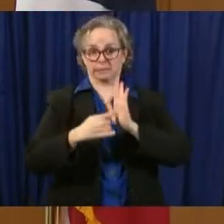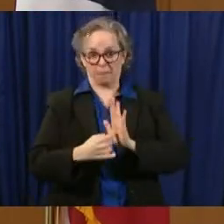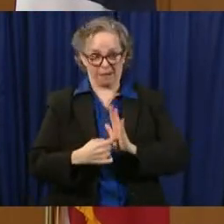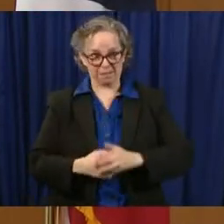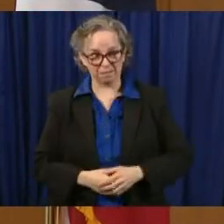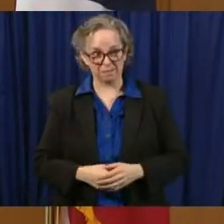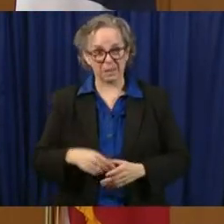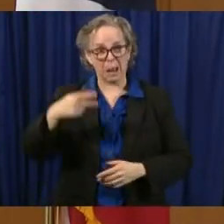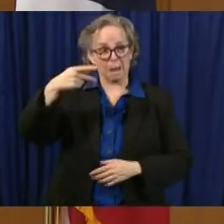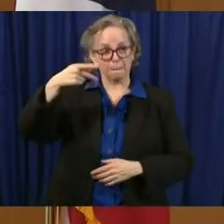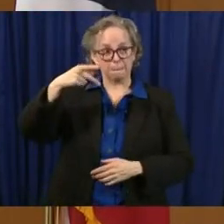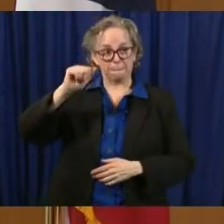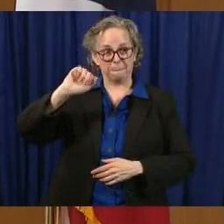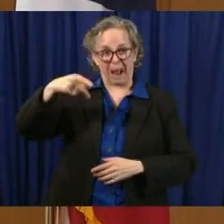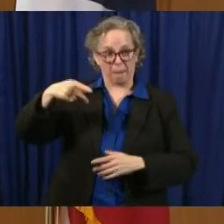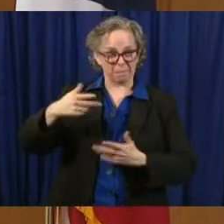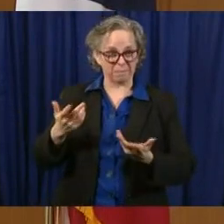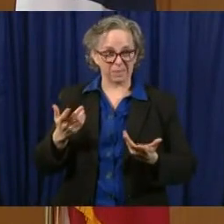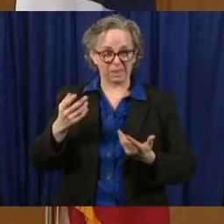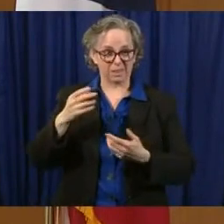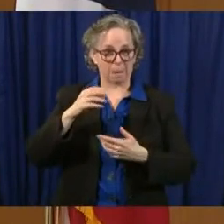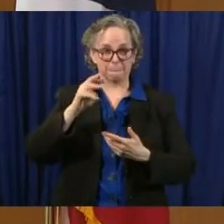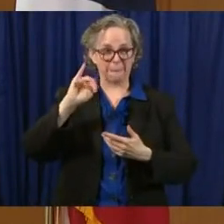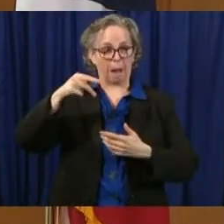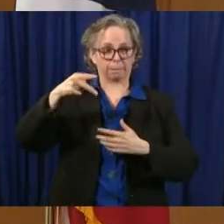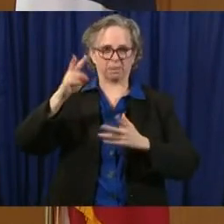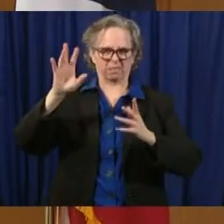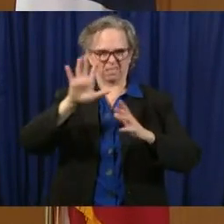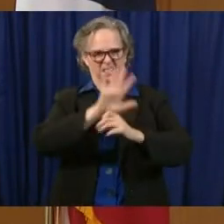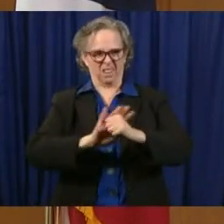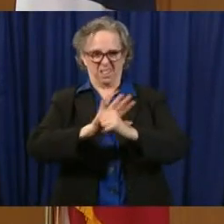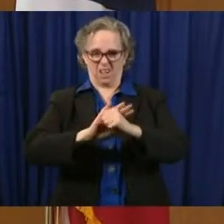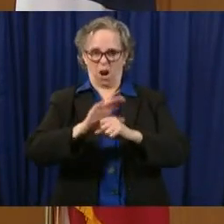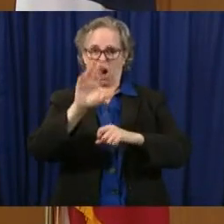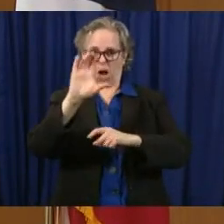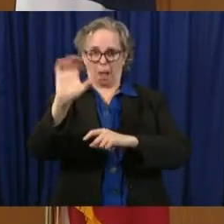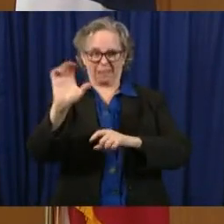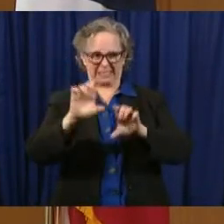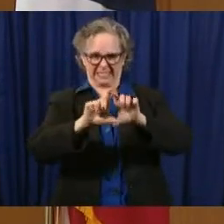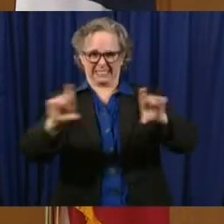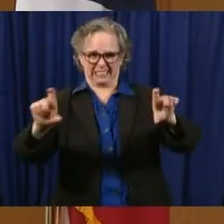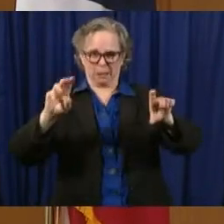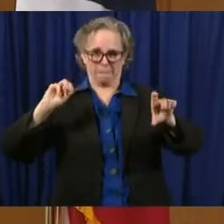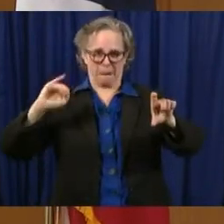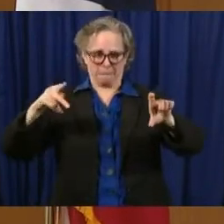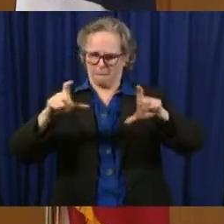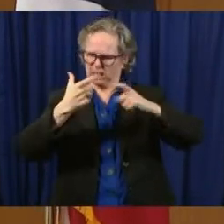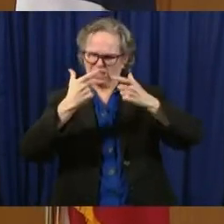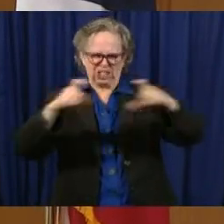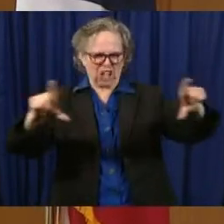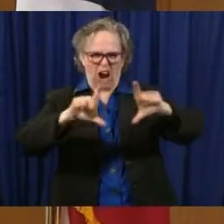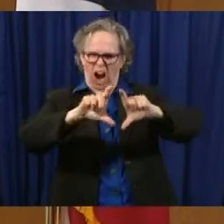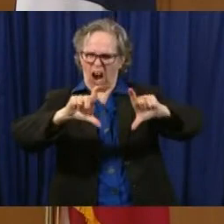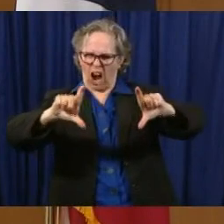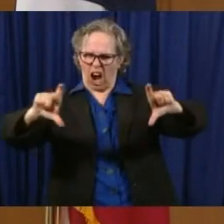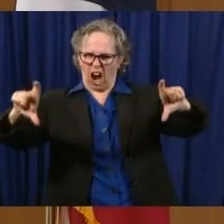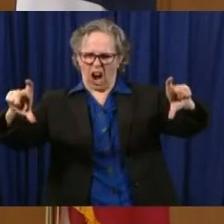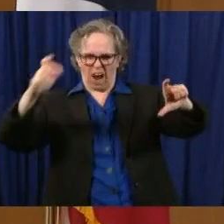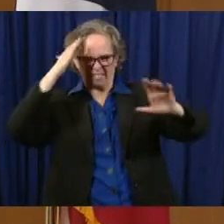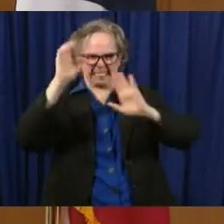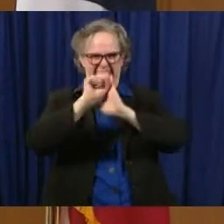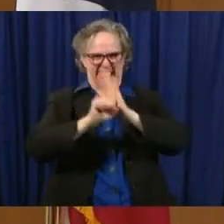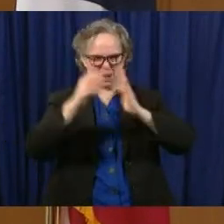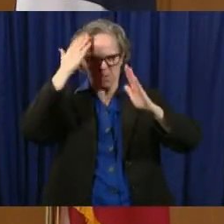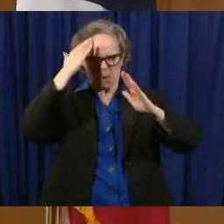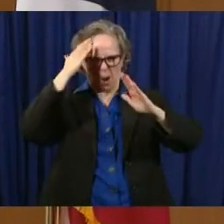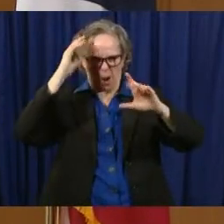Ohio State, Columbus, Columbus covers a big swath of the state geographically